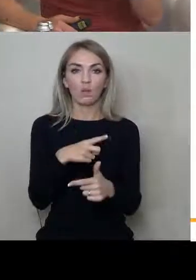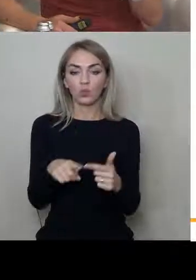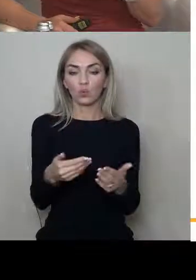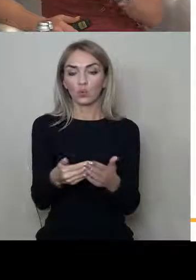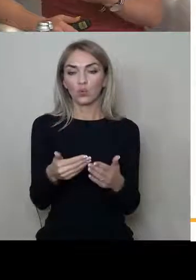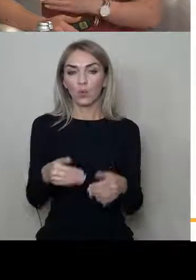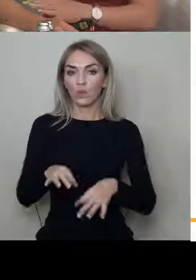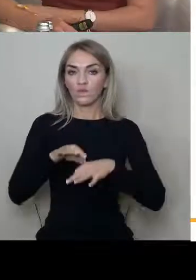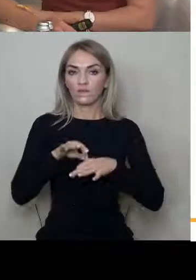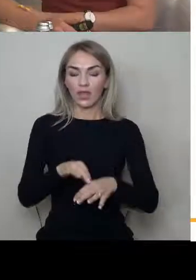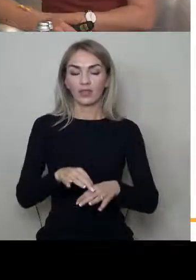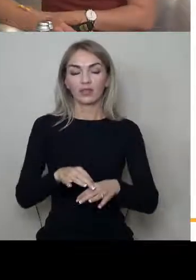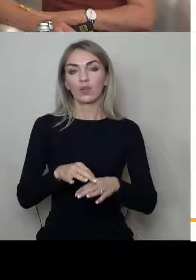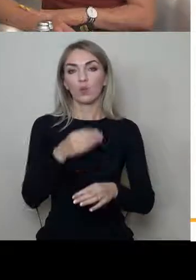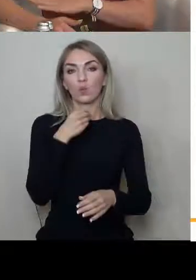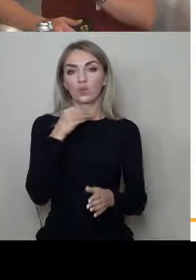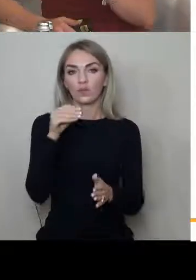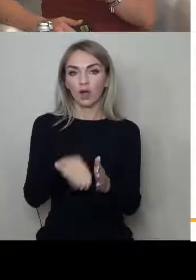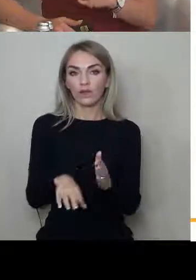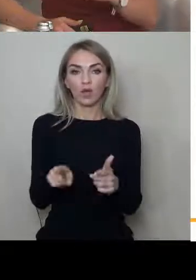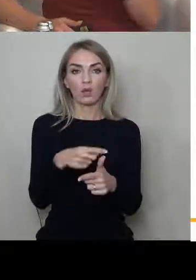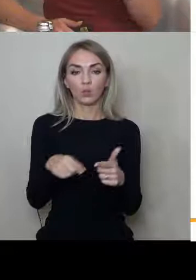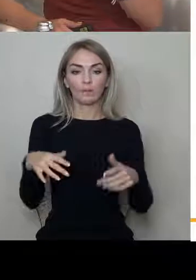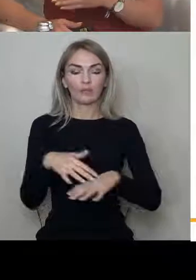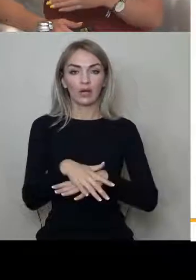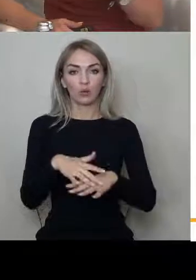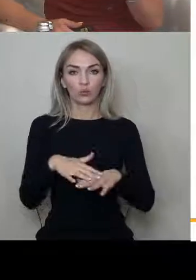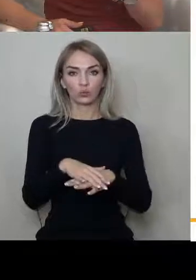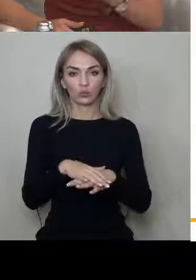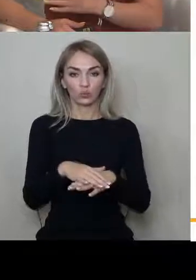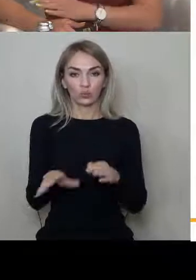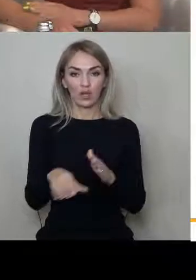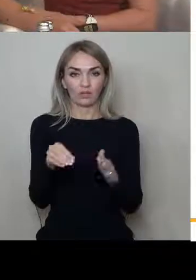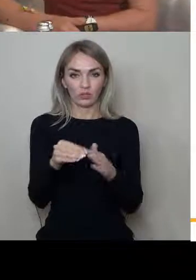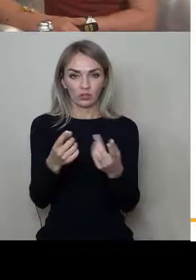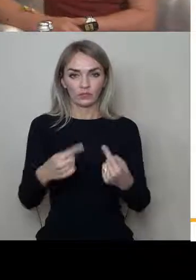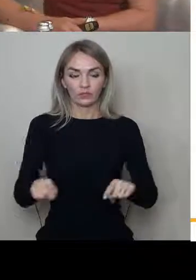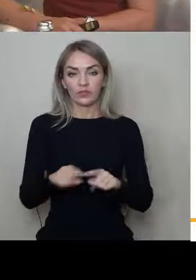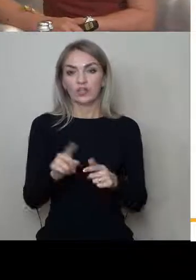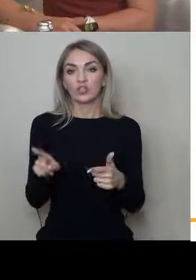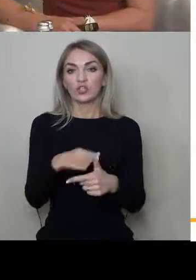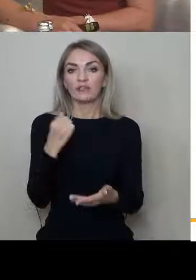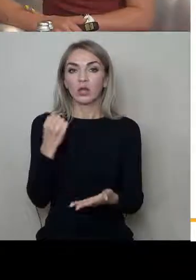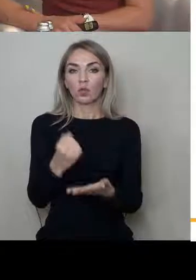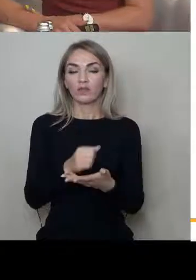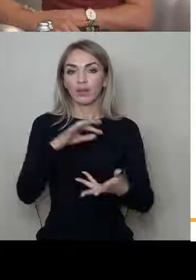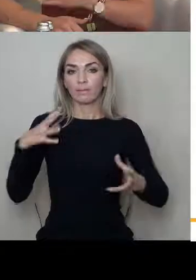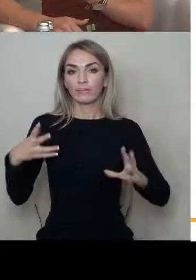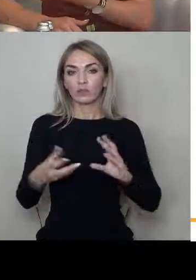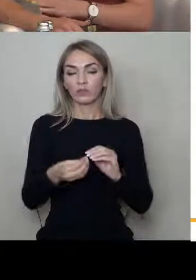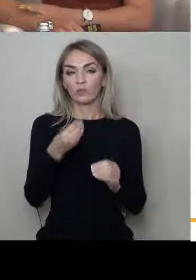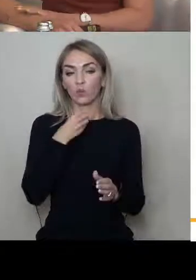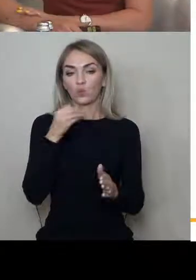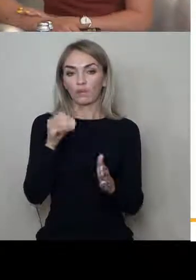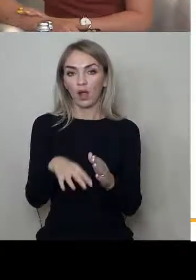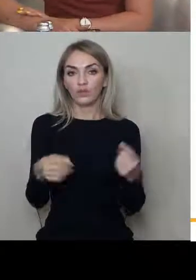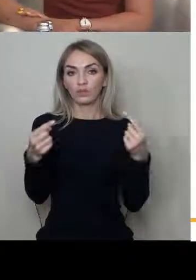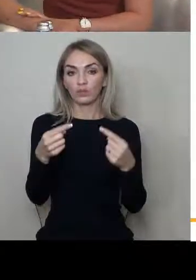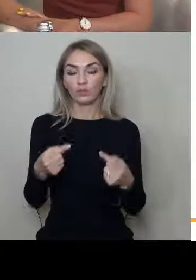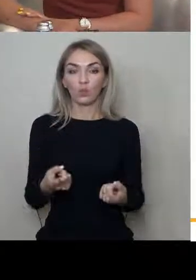not start, or either before the election day starts or during the time